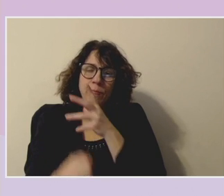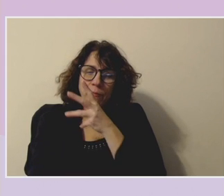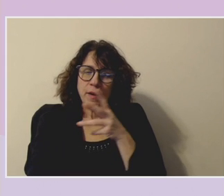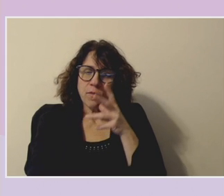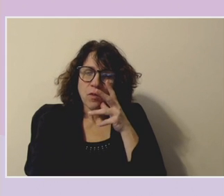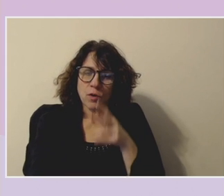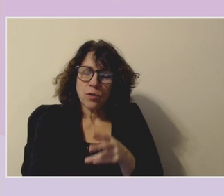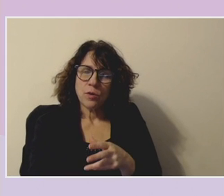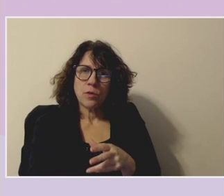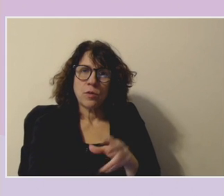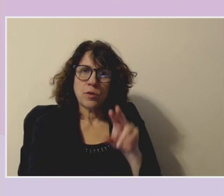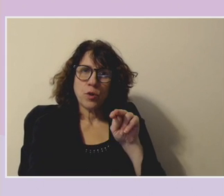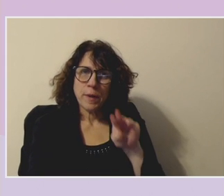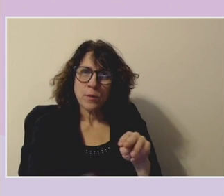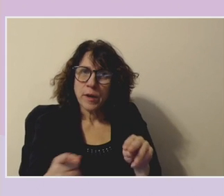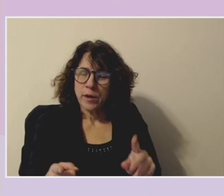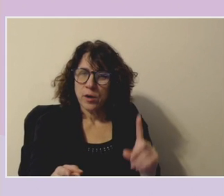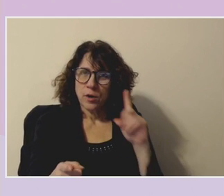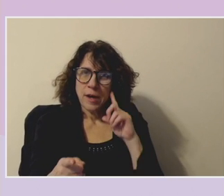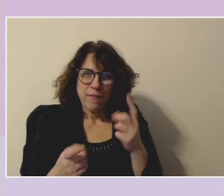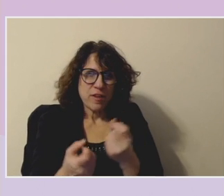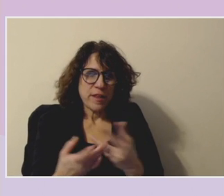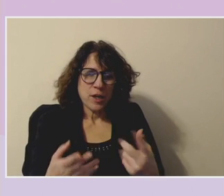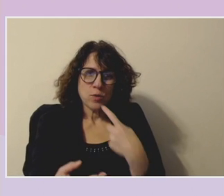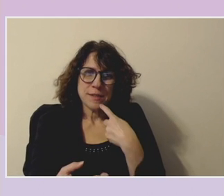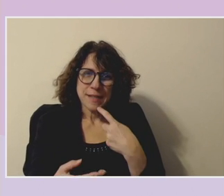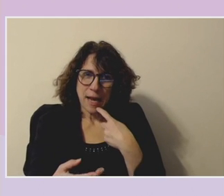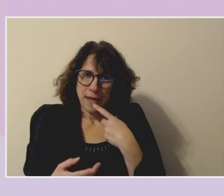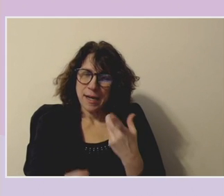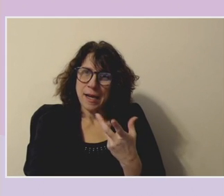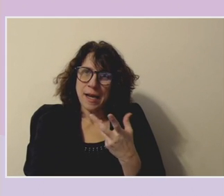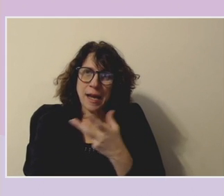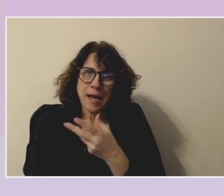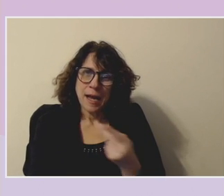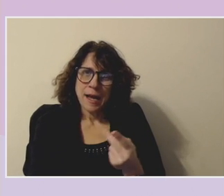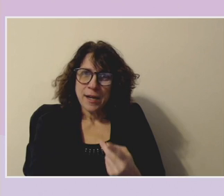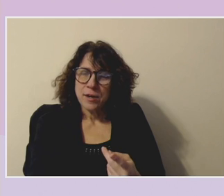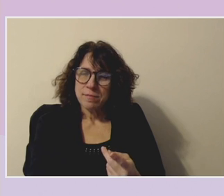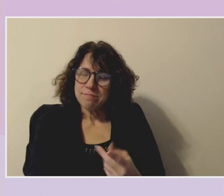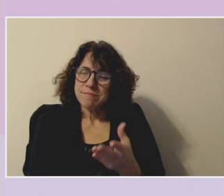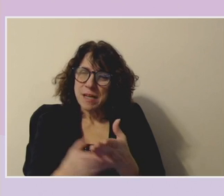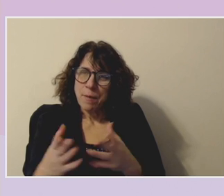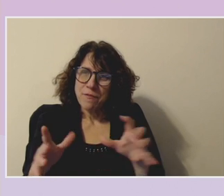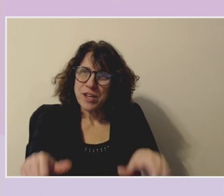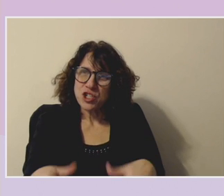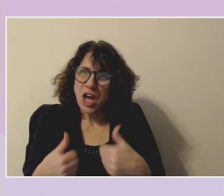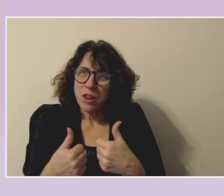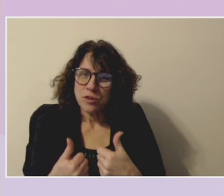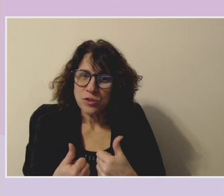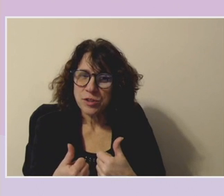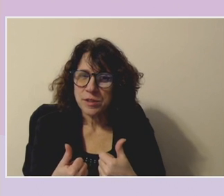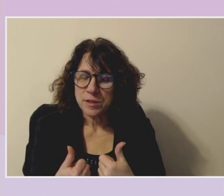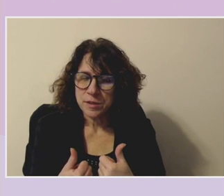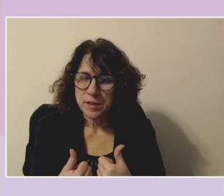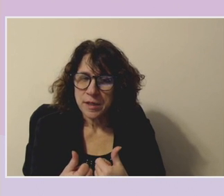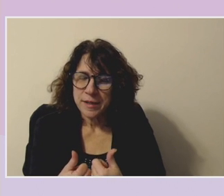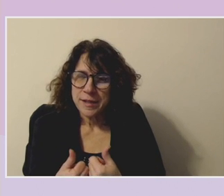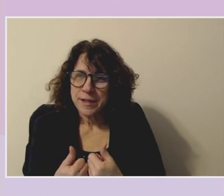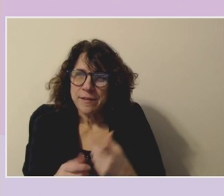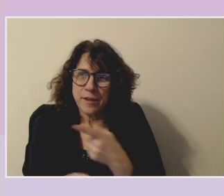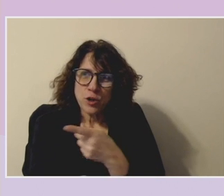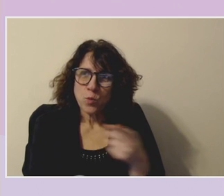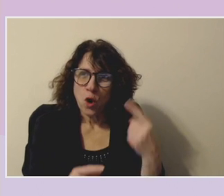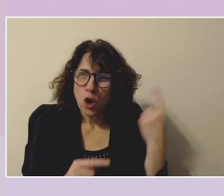said, and very helpful to kind of hear some of the challenges for that you all are thinking